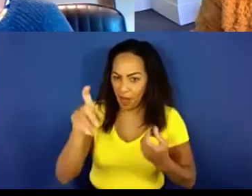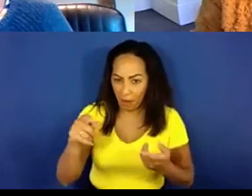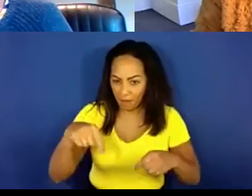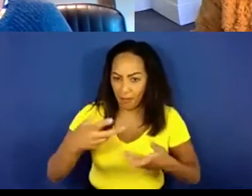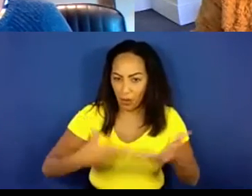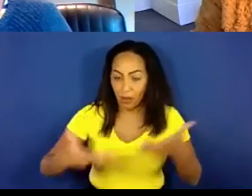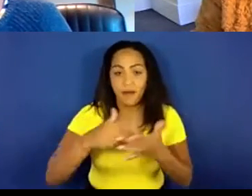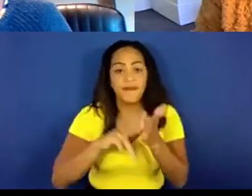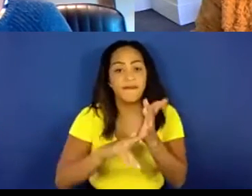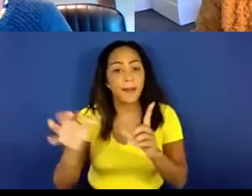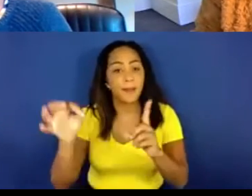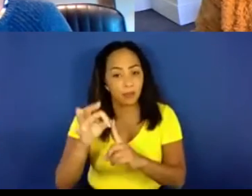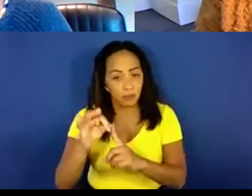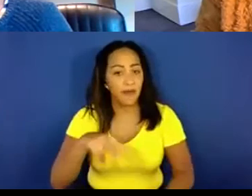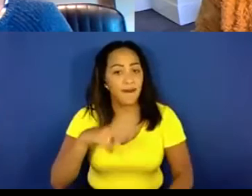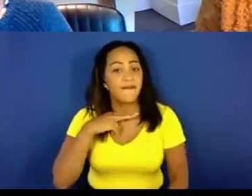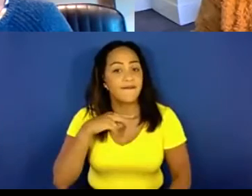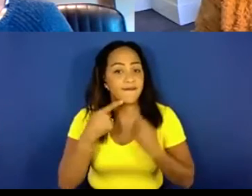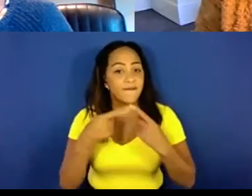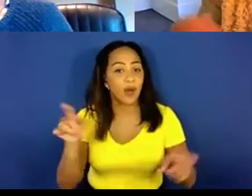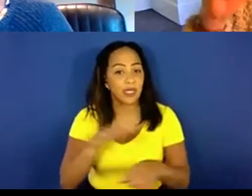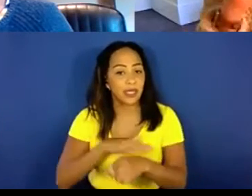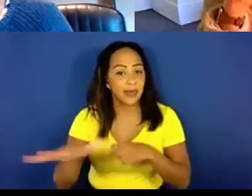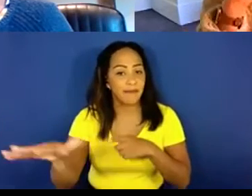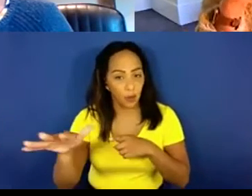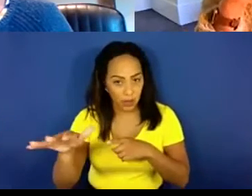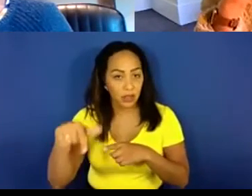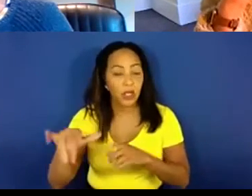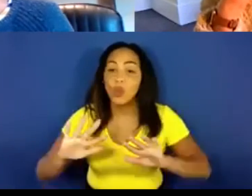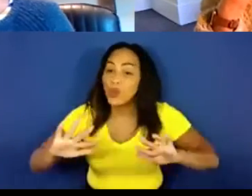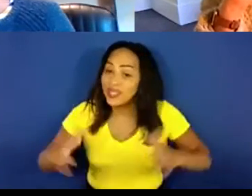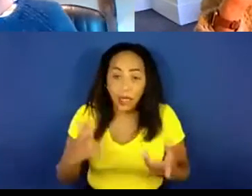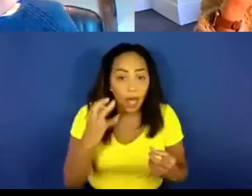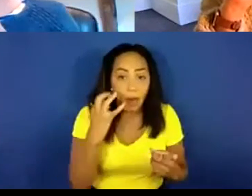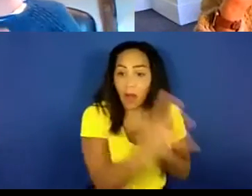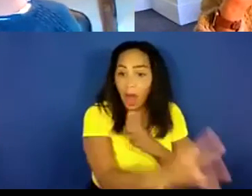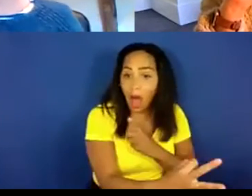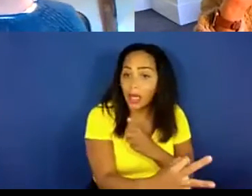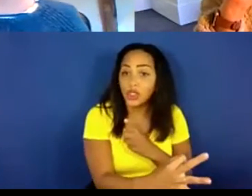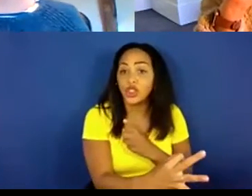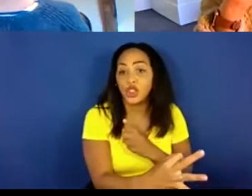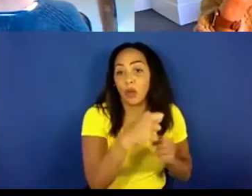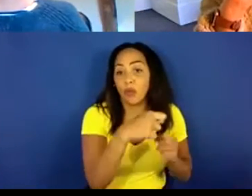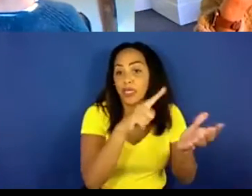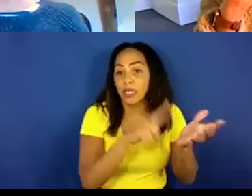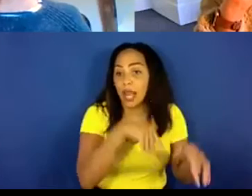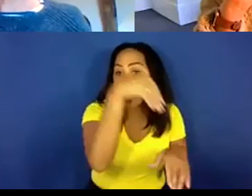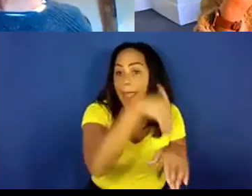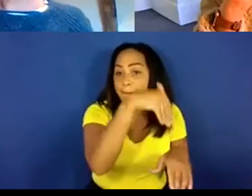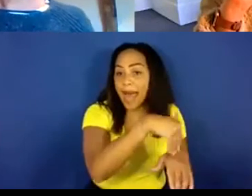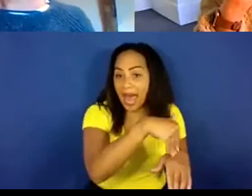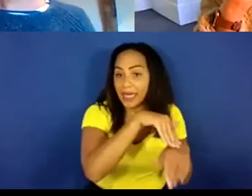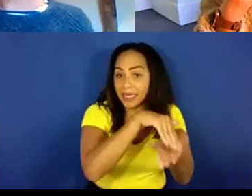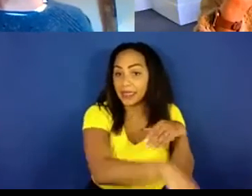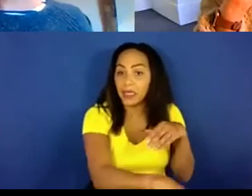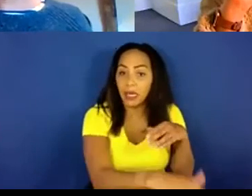Influence Partnership, we didn't apply to Bristol Impact Fund 2, but we are going to continue our work together.